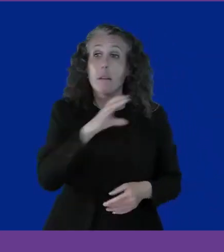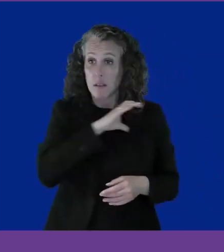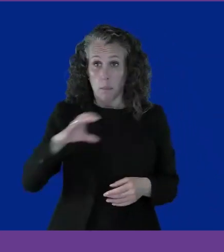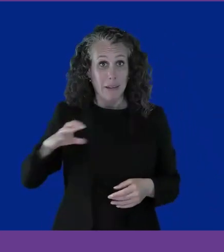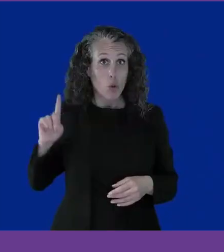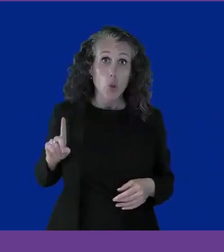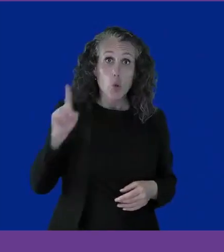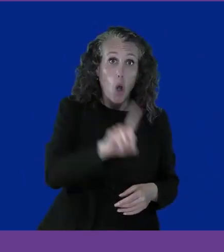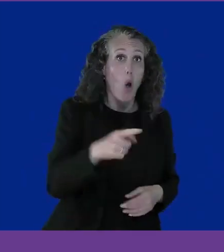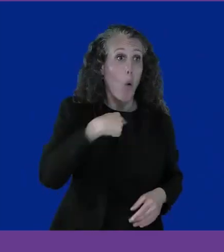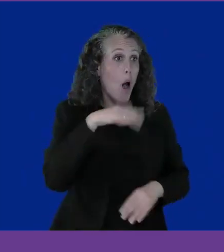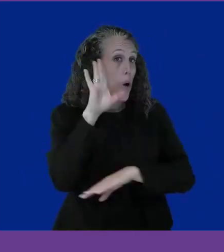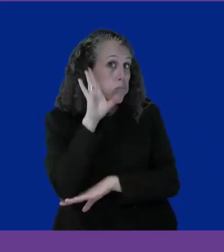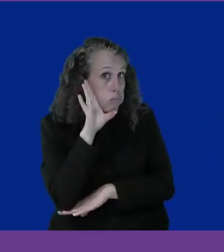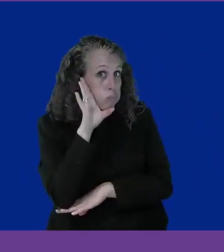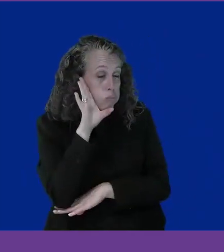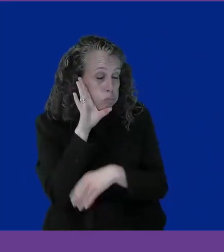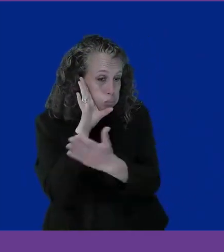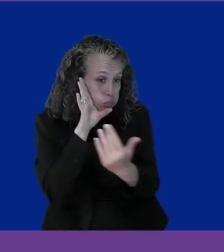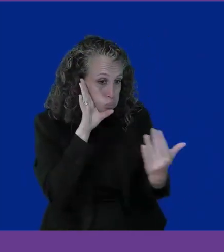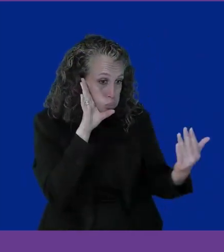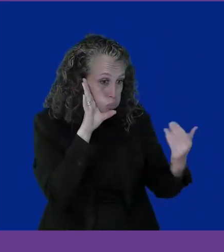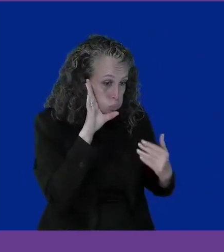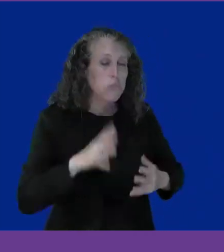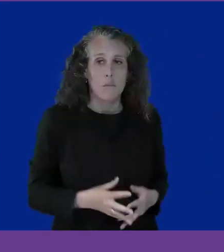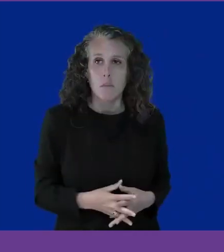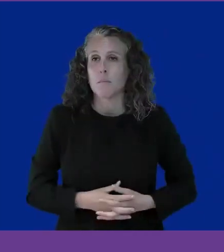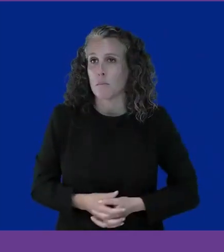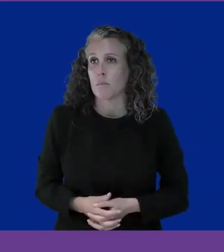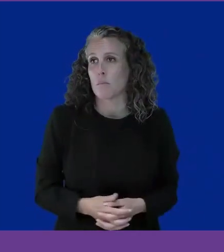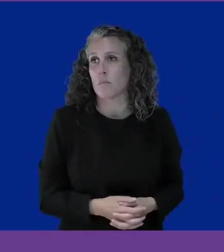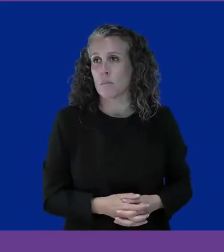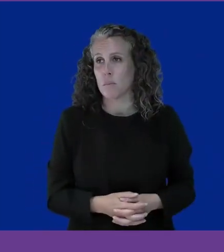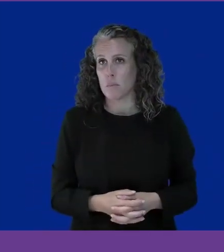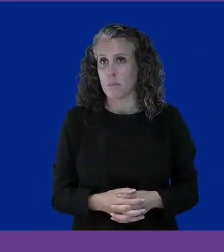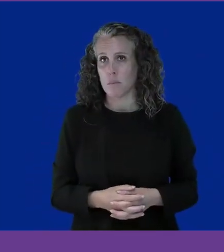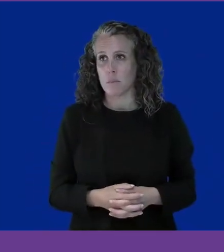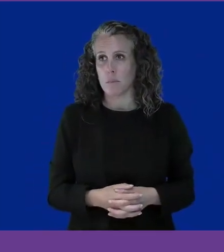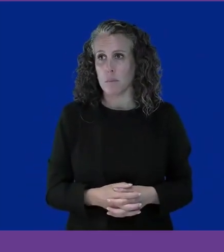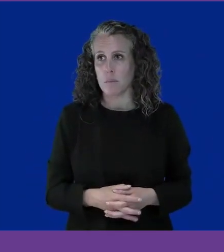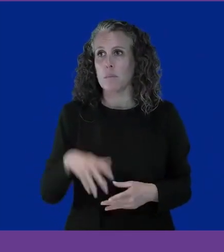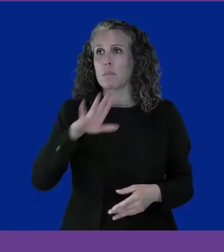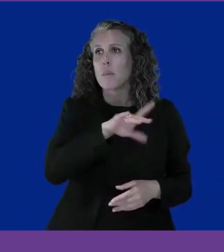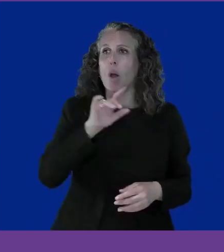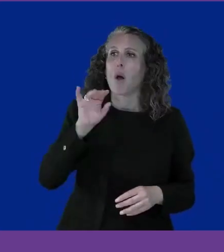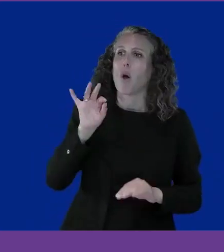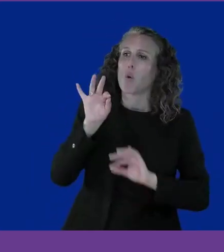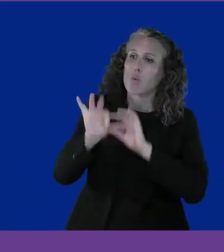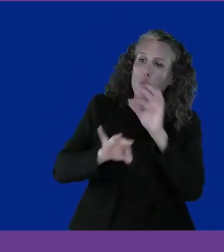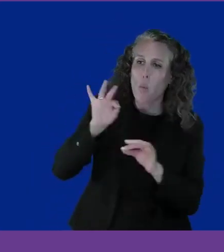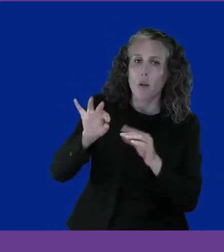We followed that discussion, and we engaged with stakeholders in the process of Q&A.